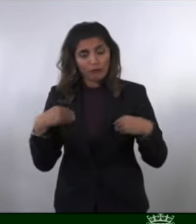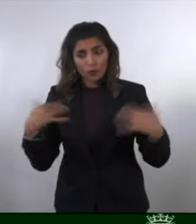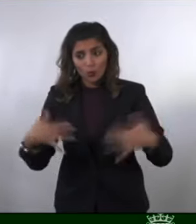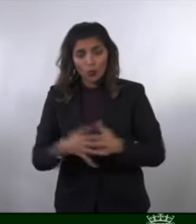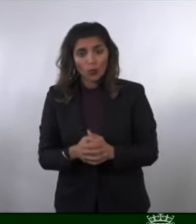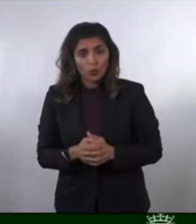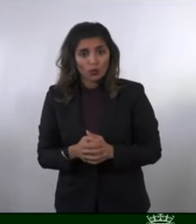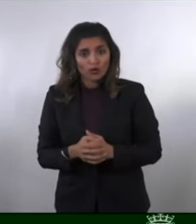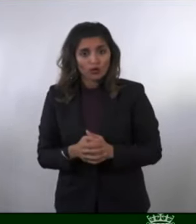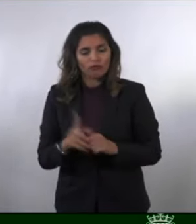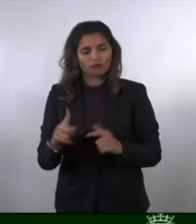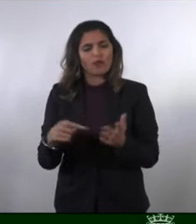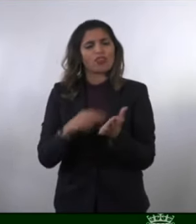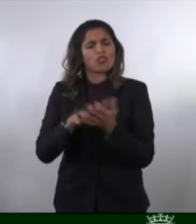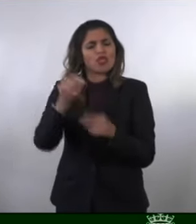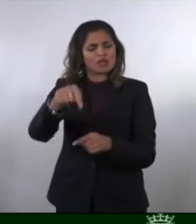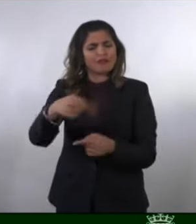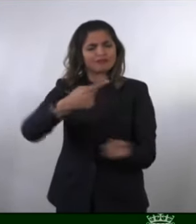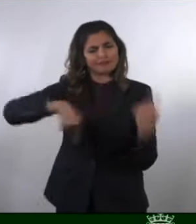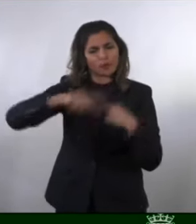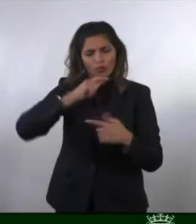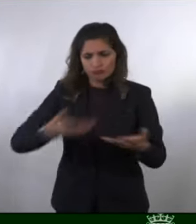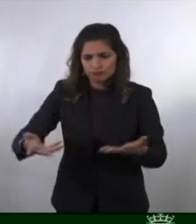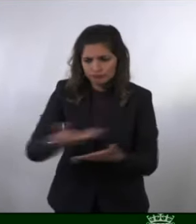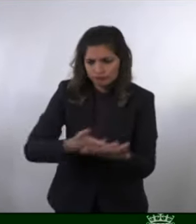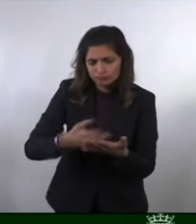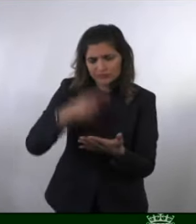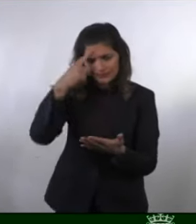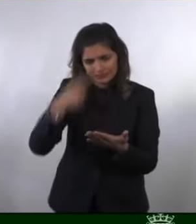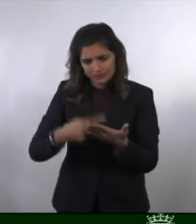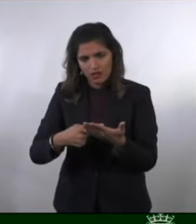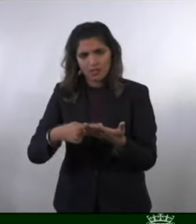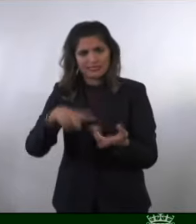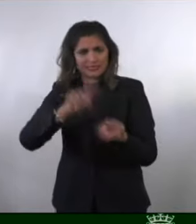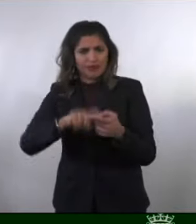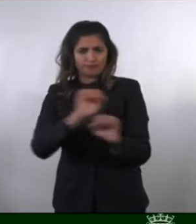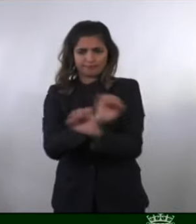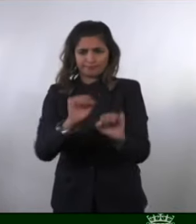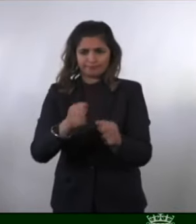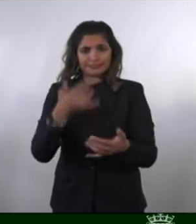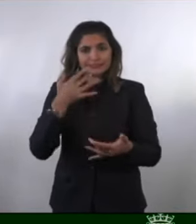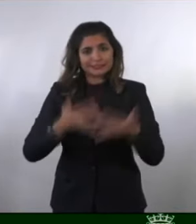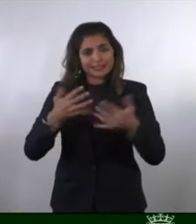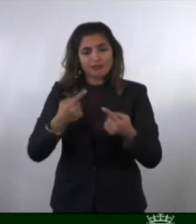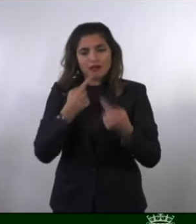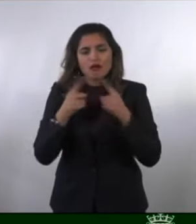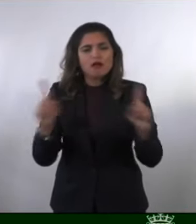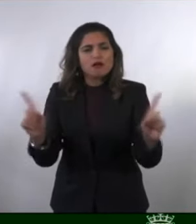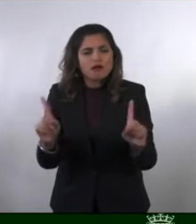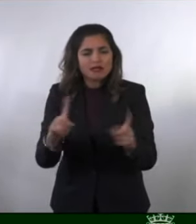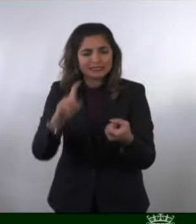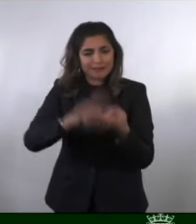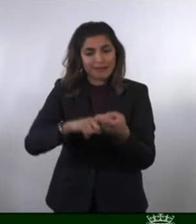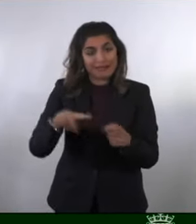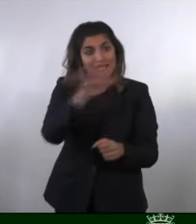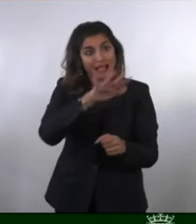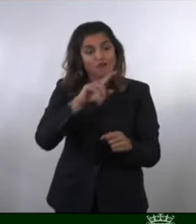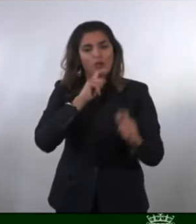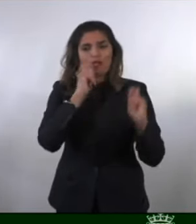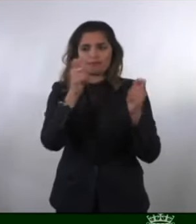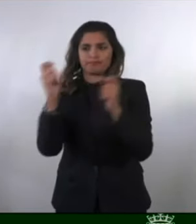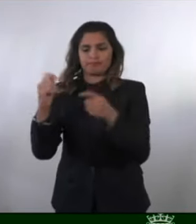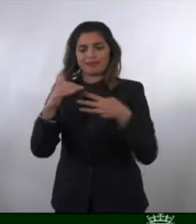we'll announce decisions taking into account the very latest data on which areas fall into which tiers. Samuel